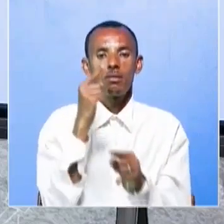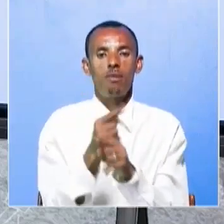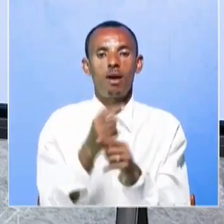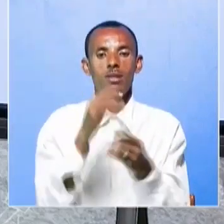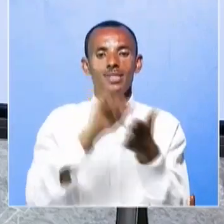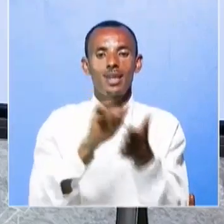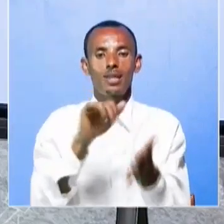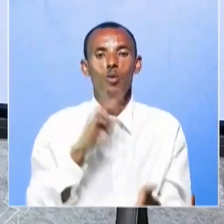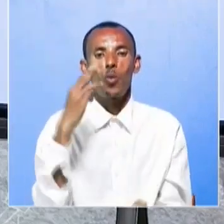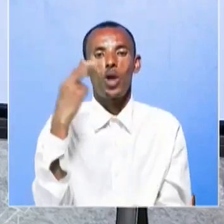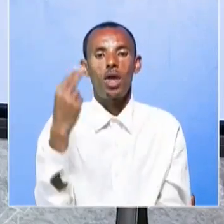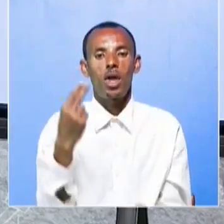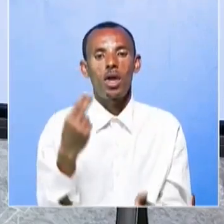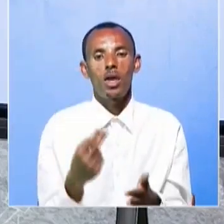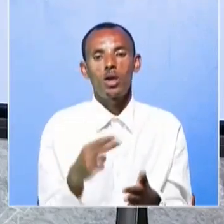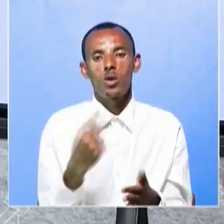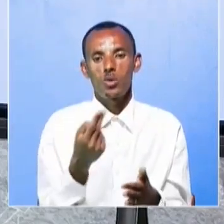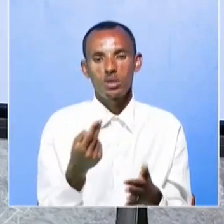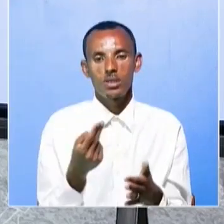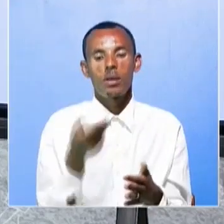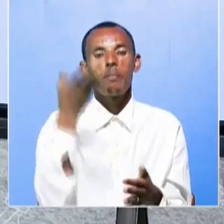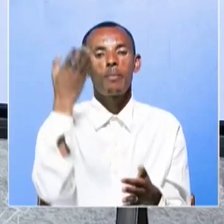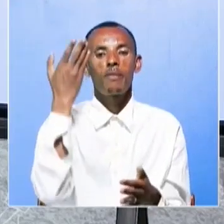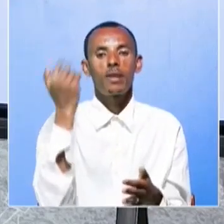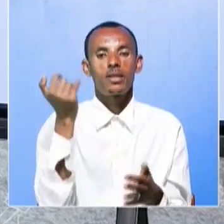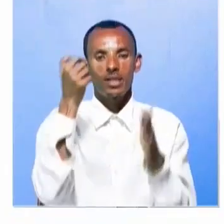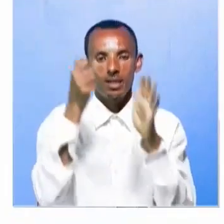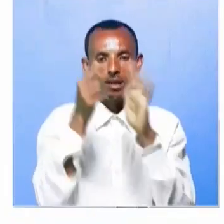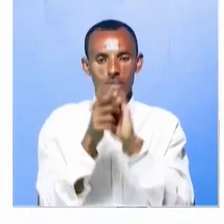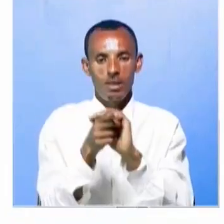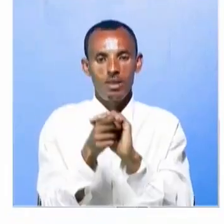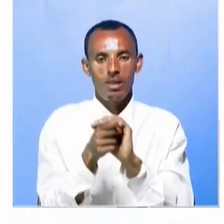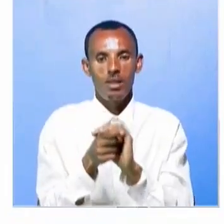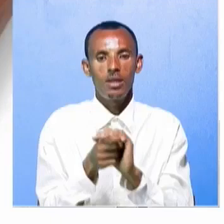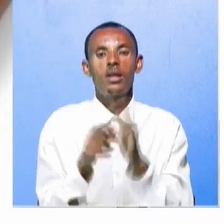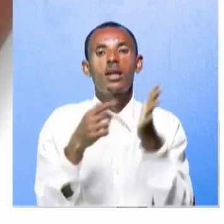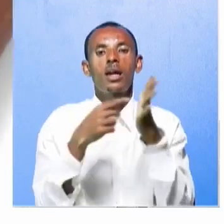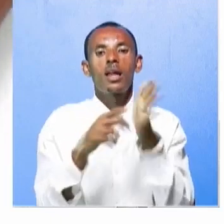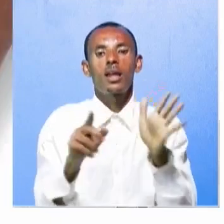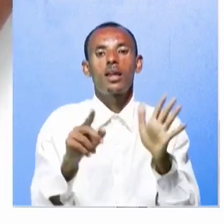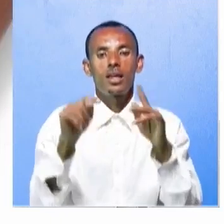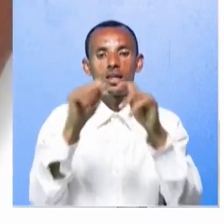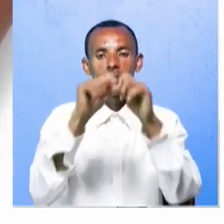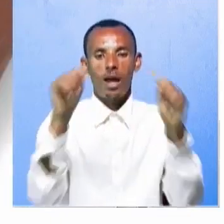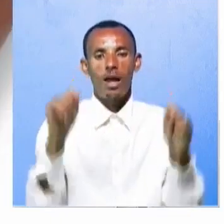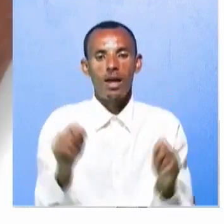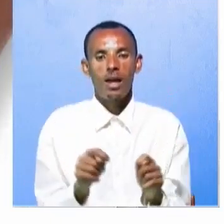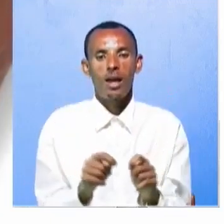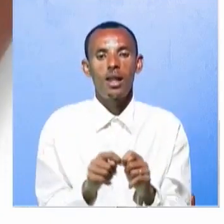we derived in our previous example, clearly triangle